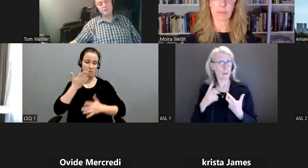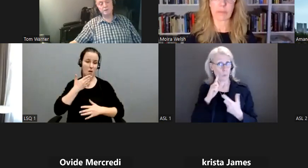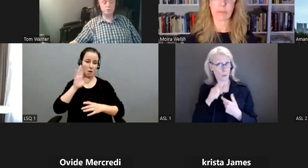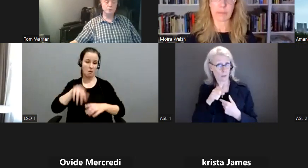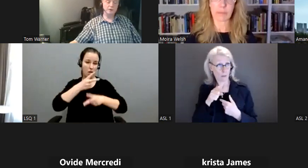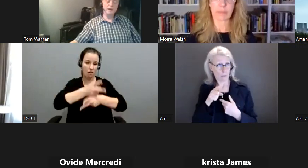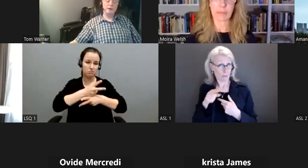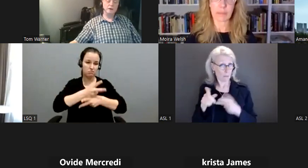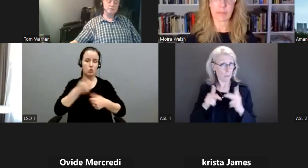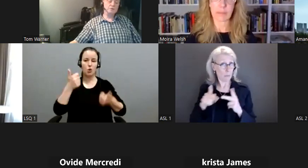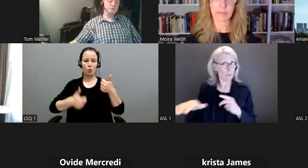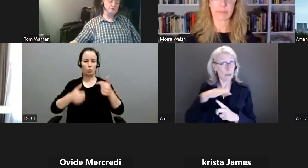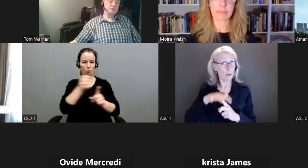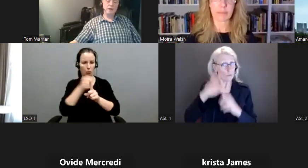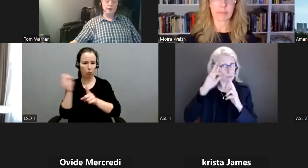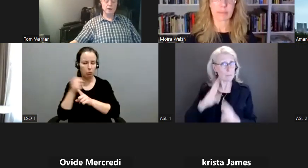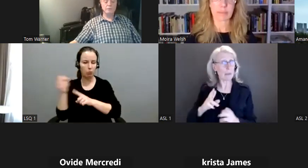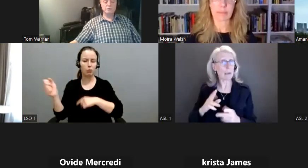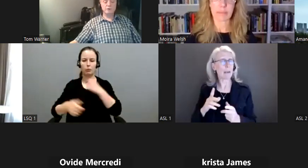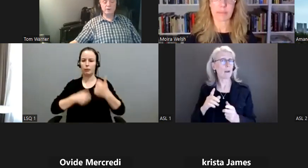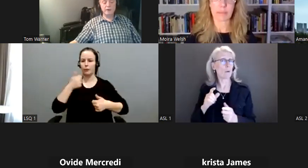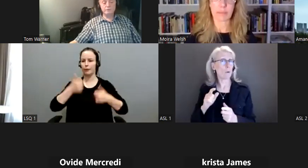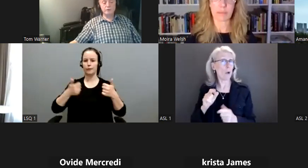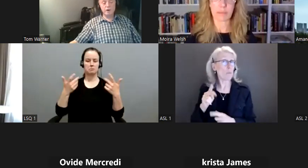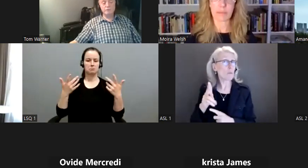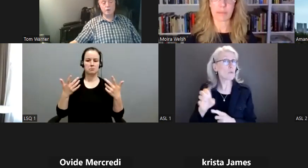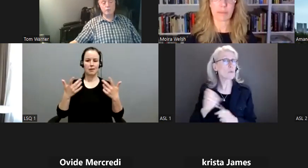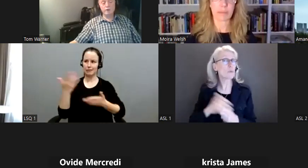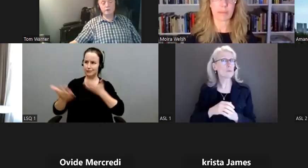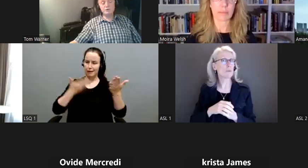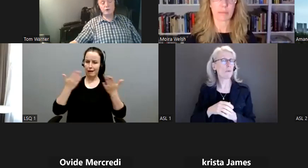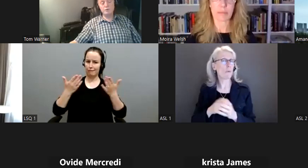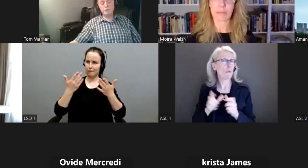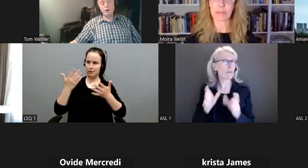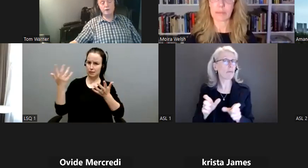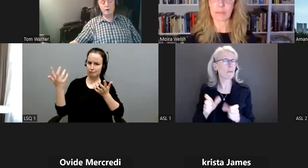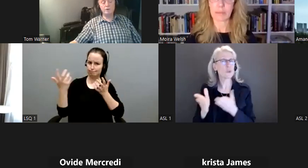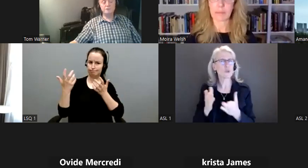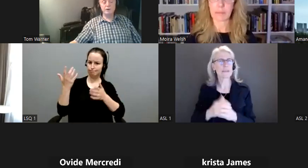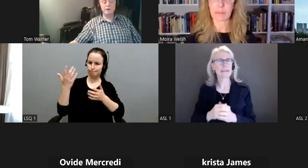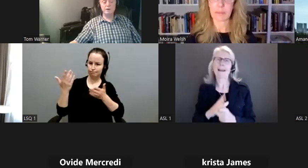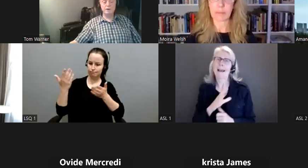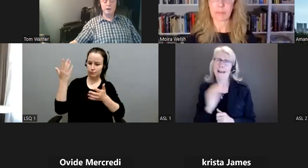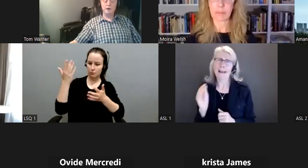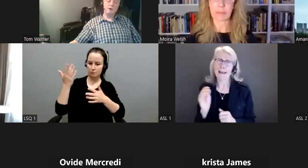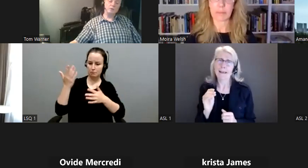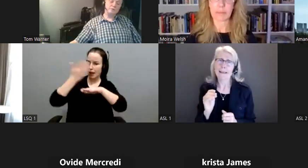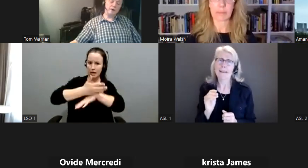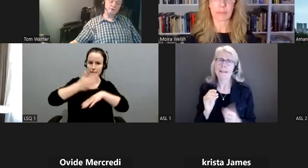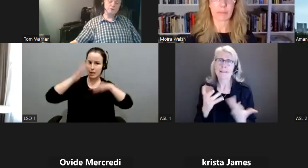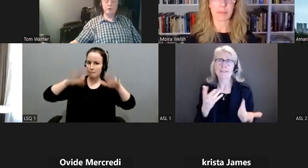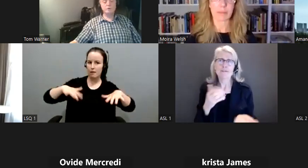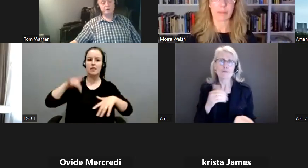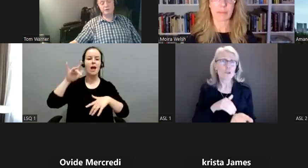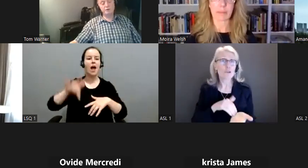provided with the appropriate kinds of services? There's a lack of awareness on the part of healthcare